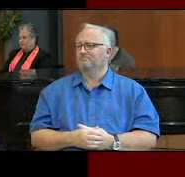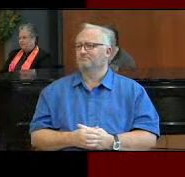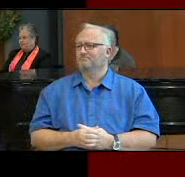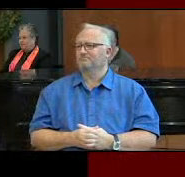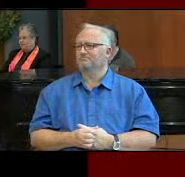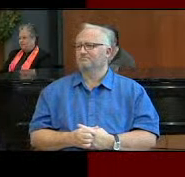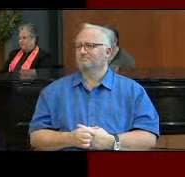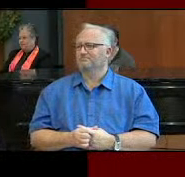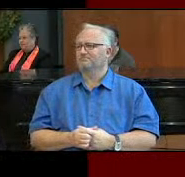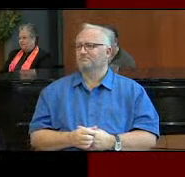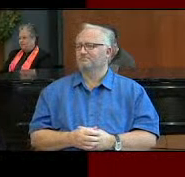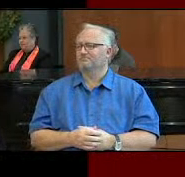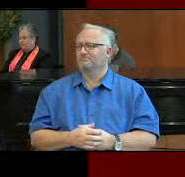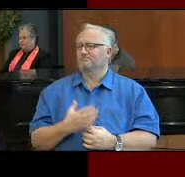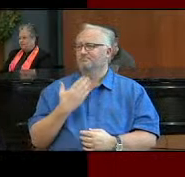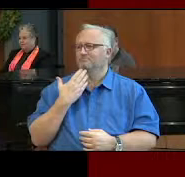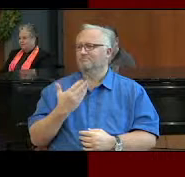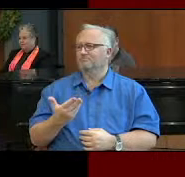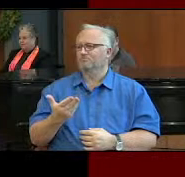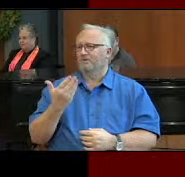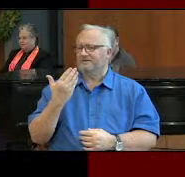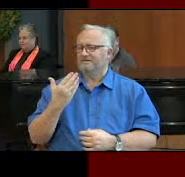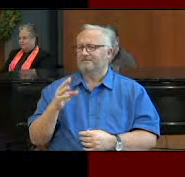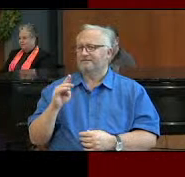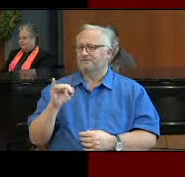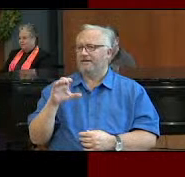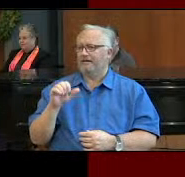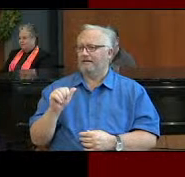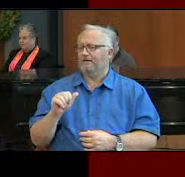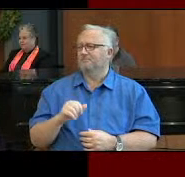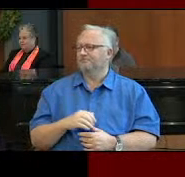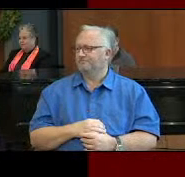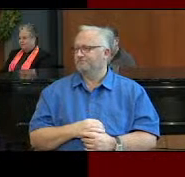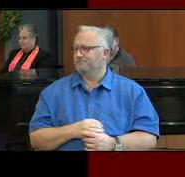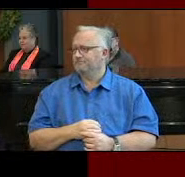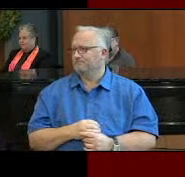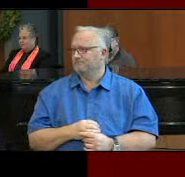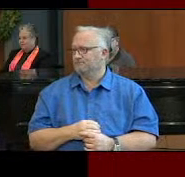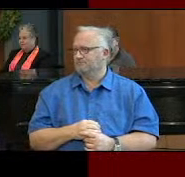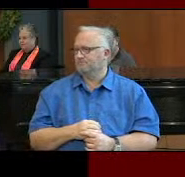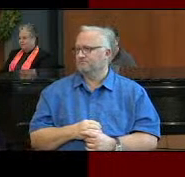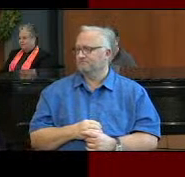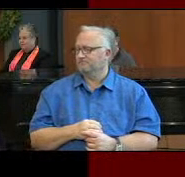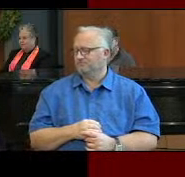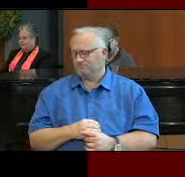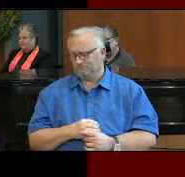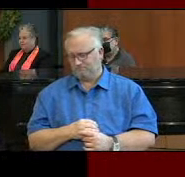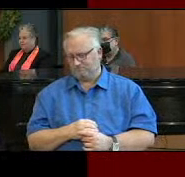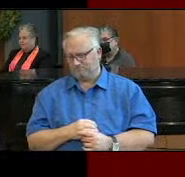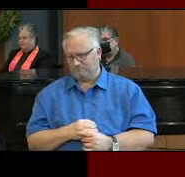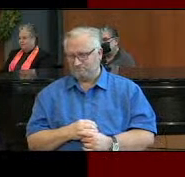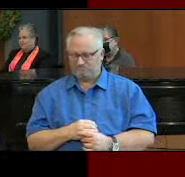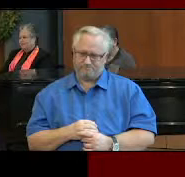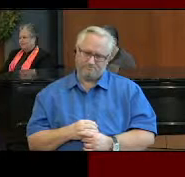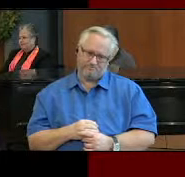Back. Okay, gracias. Okay. Gracias. Buenos días, mi doñita. ¿Cuánto es su amiga? Dos. A ver, hágamele campito ahí porque están bien pesadas las cajas,